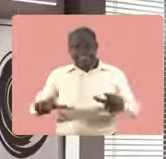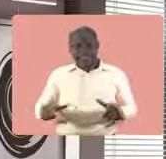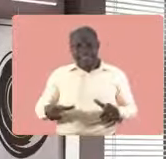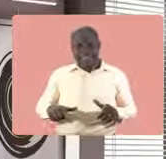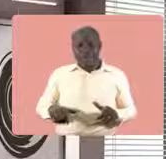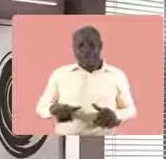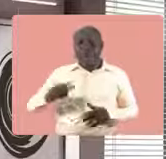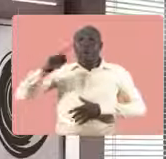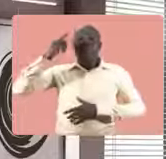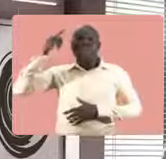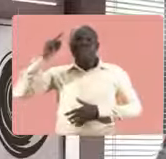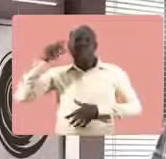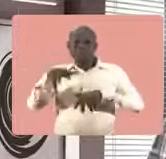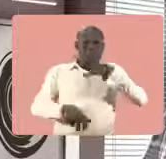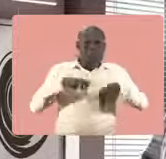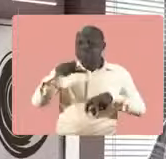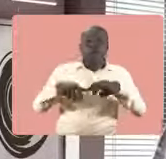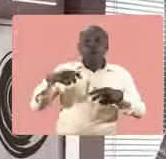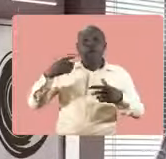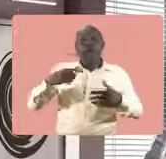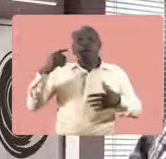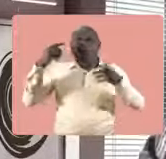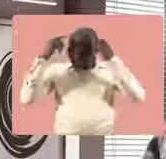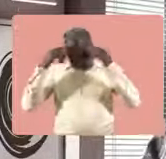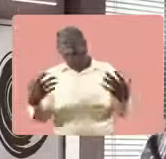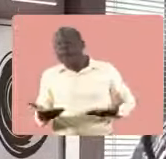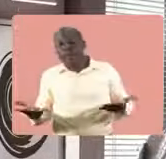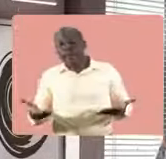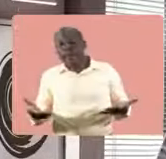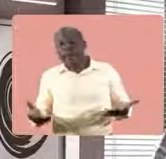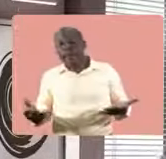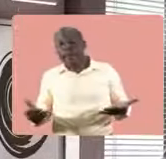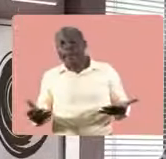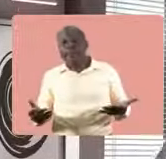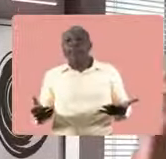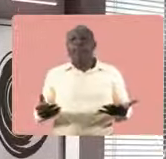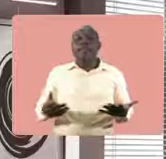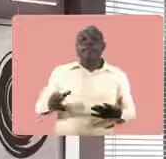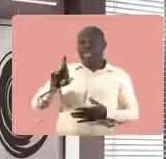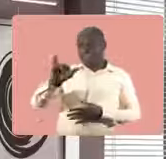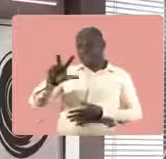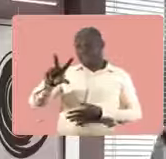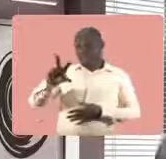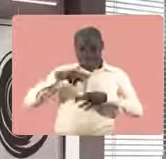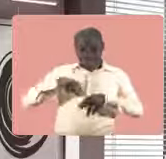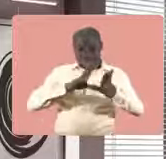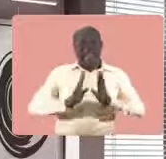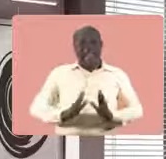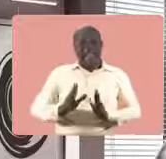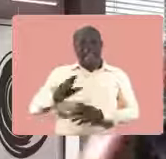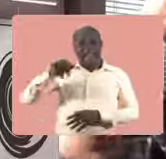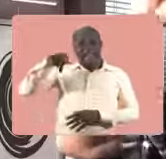Galamse and Tokwanoa MPP can say, Wabeko, ama ensuo enia treno. River Pra, Mwamute